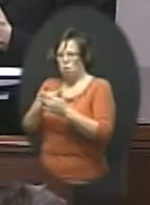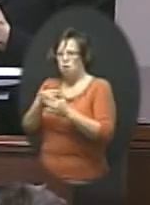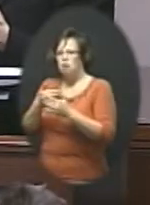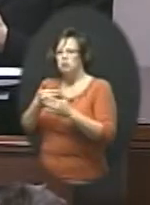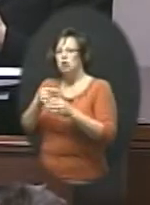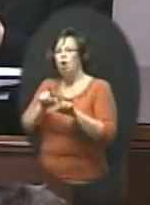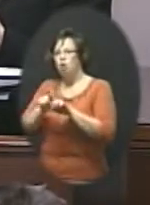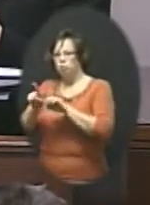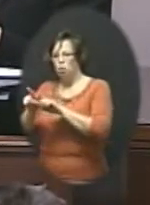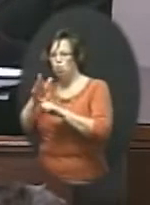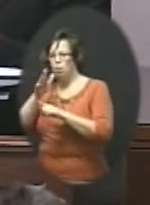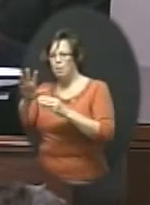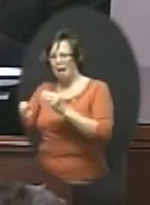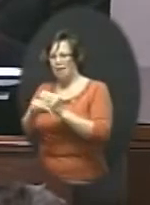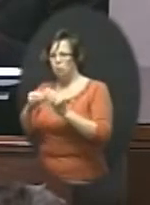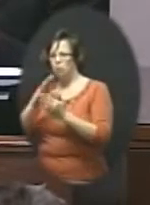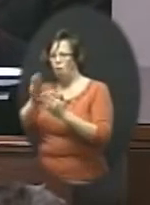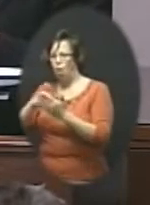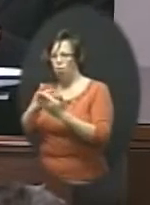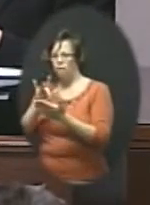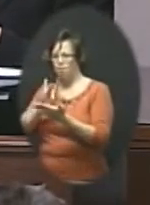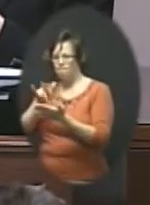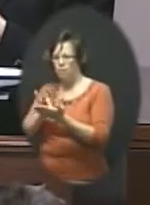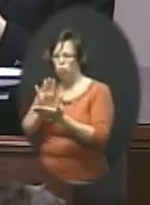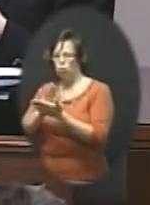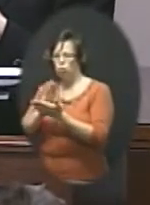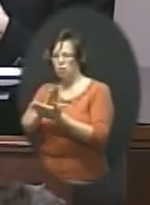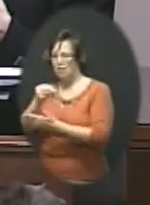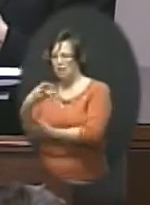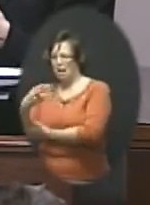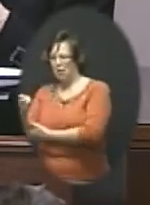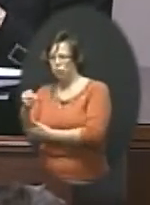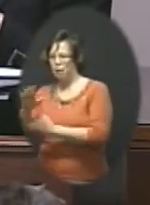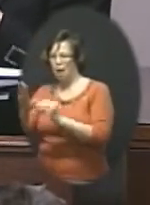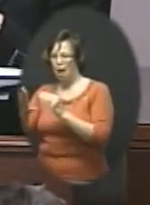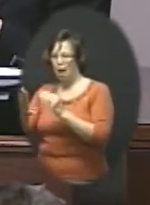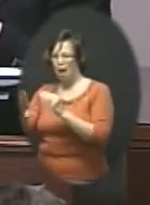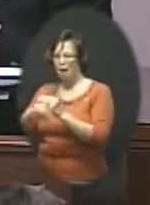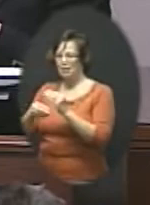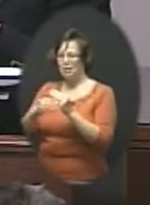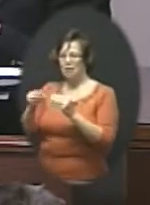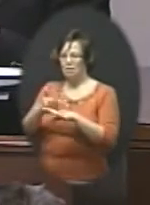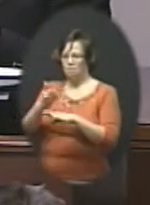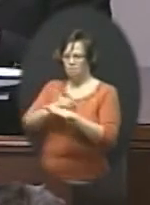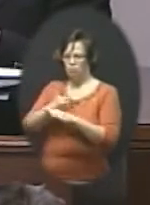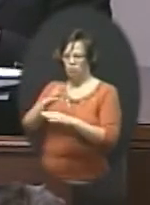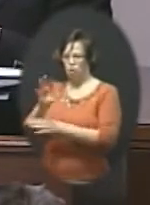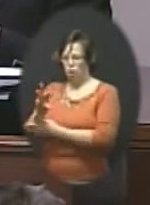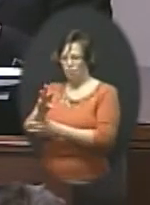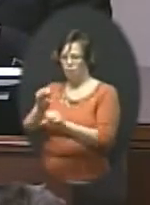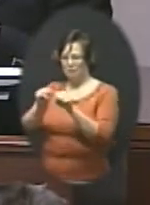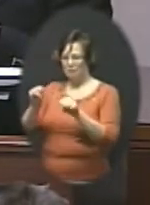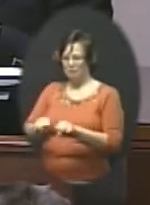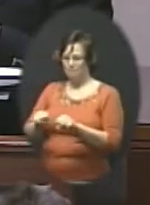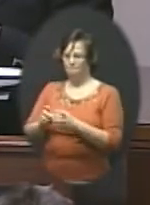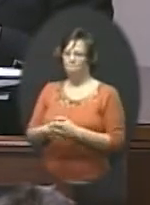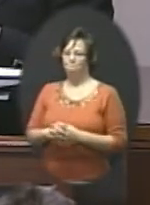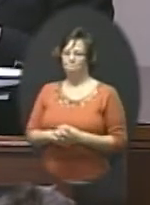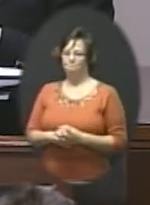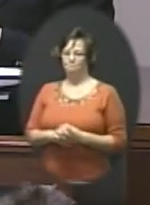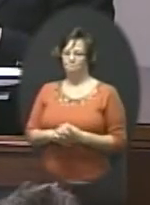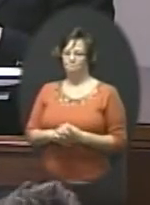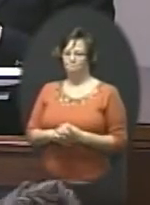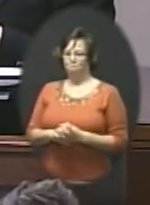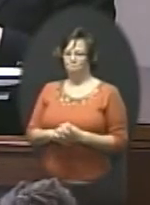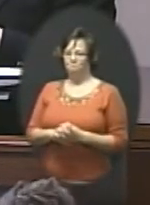some level at all our middle schools and high schools, also adding and enhancing their existing camera systems. Okay.